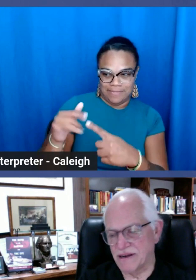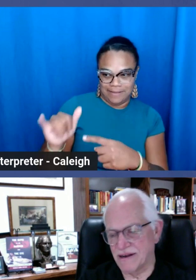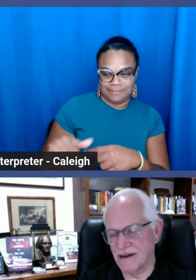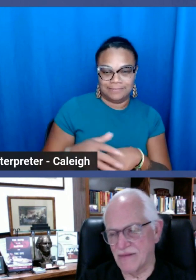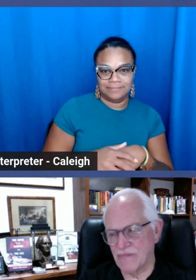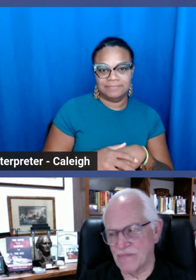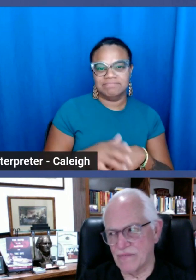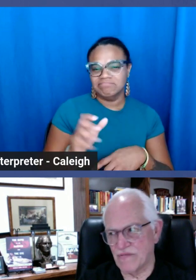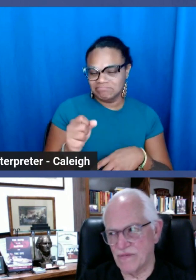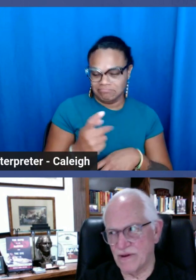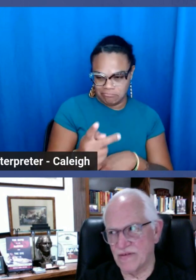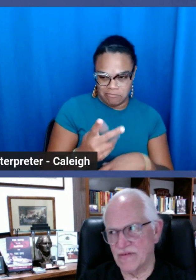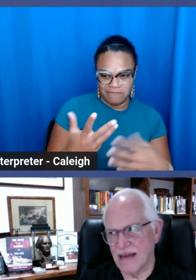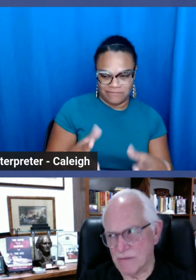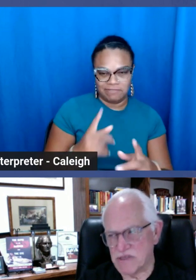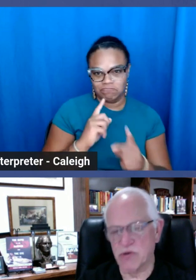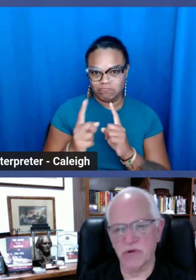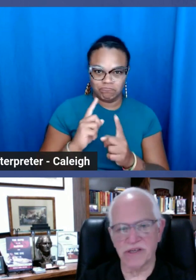that